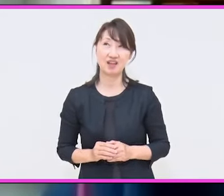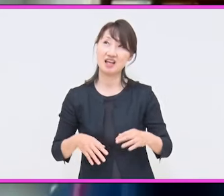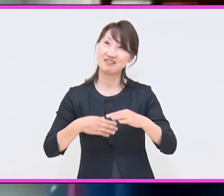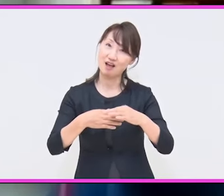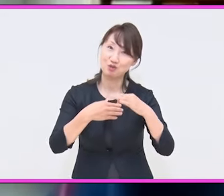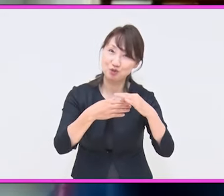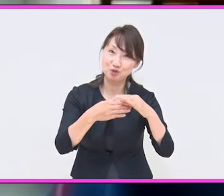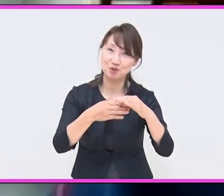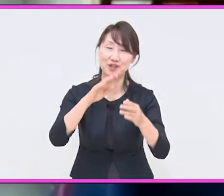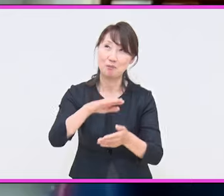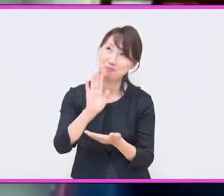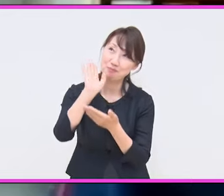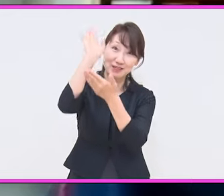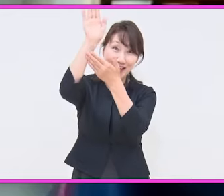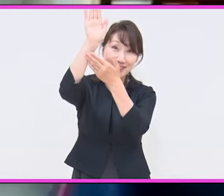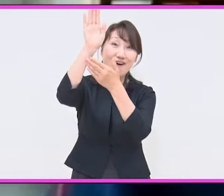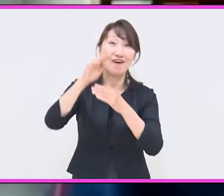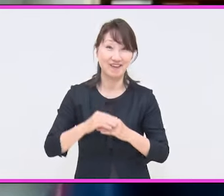I did table tennis,